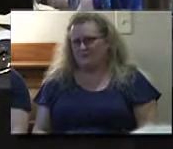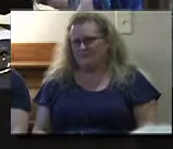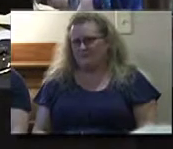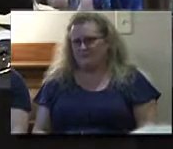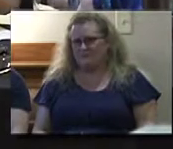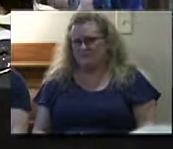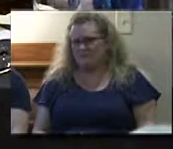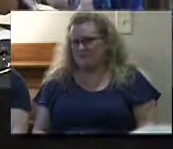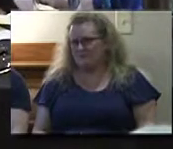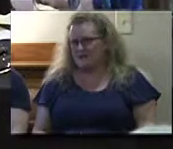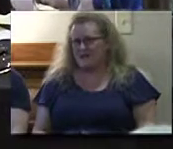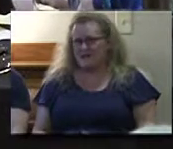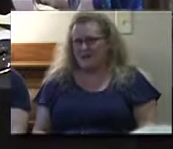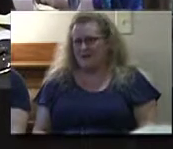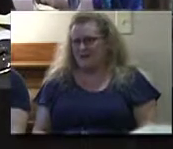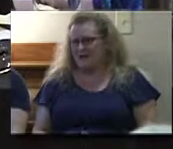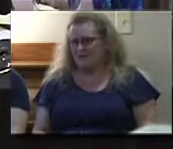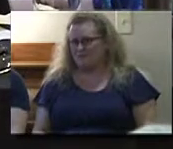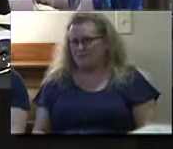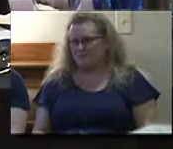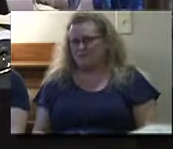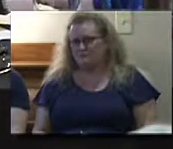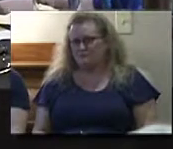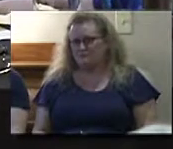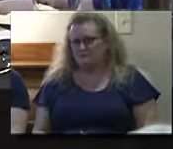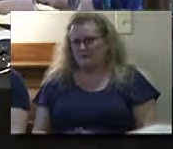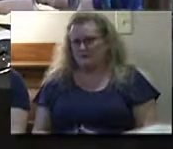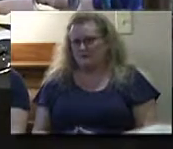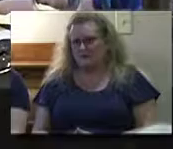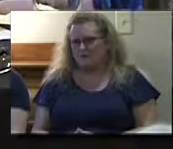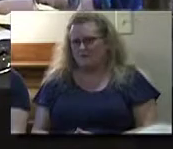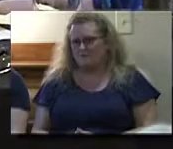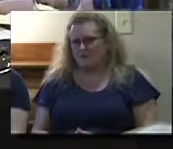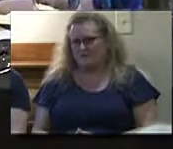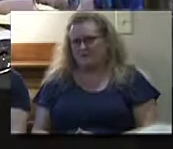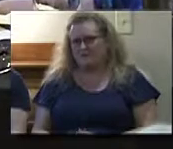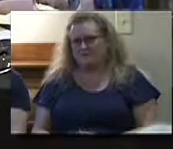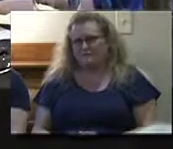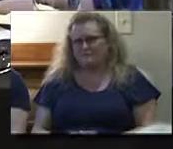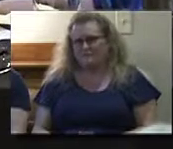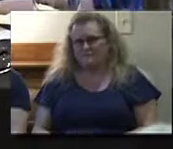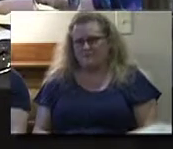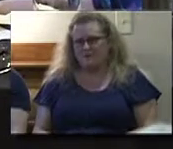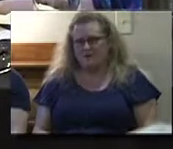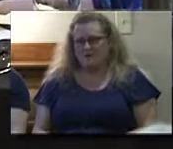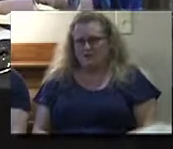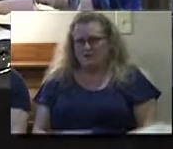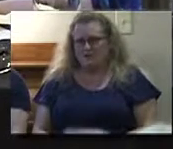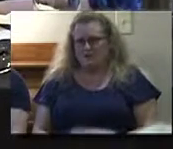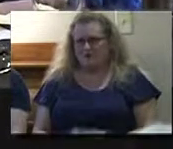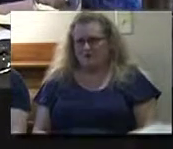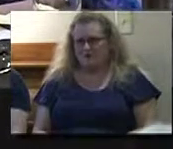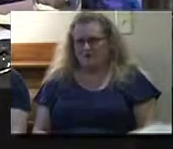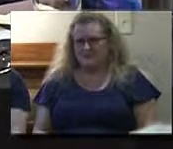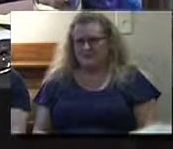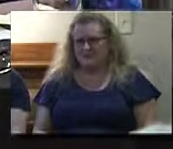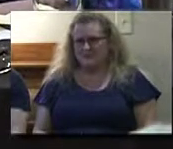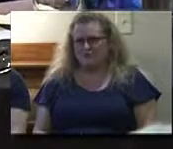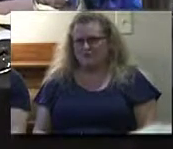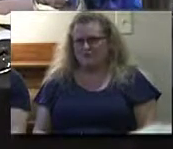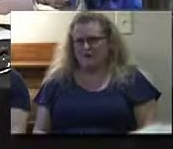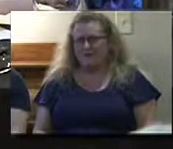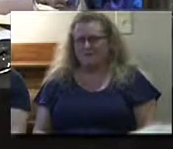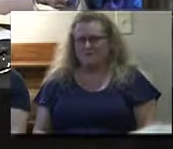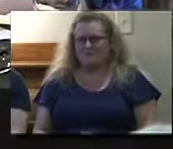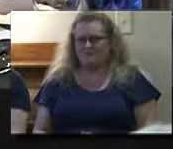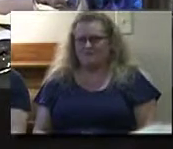vocal inflection of whether you're sad, happy, angry, is in your vocal inflection. But for deaf people, you know, there's no voice, so how do